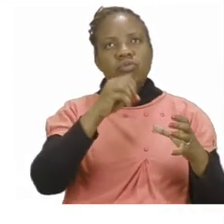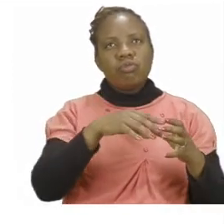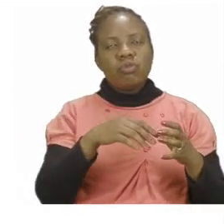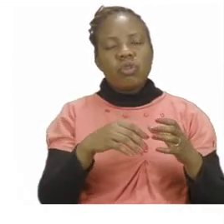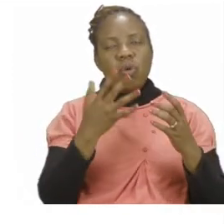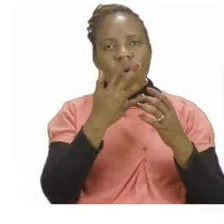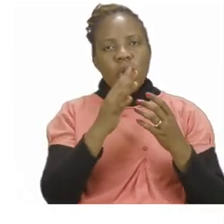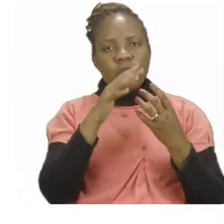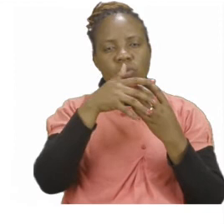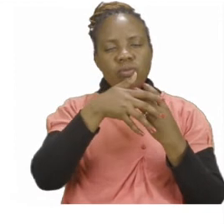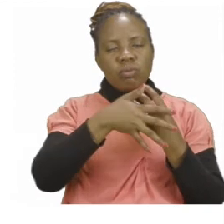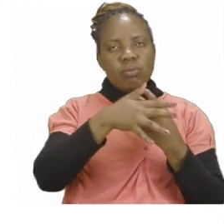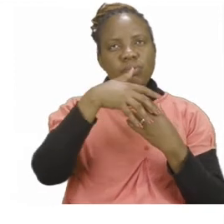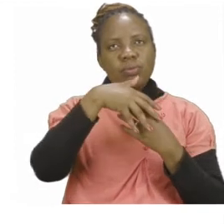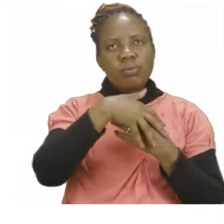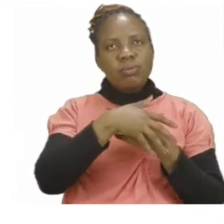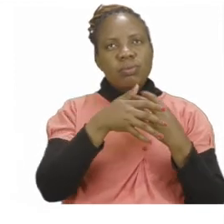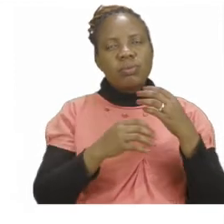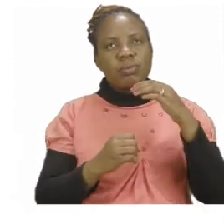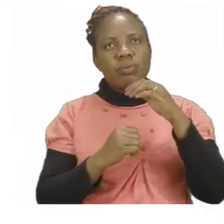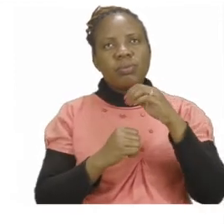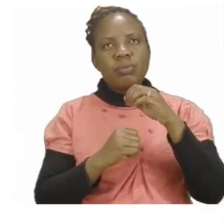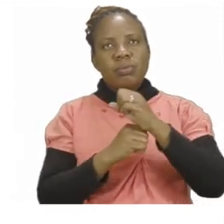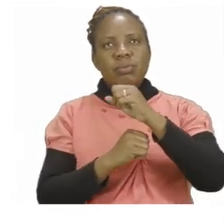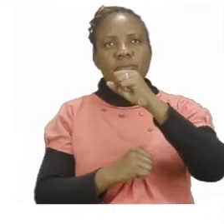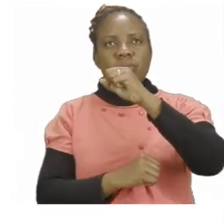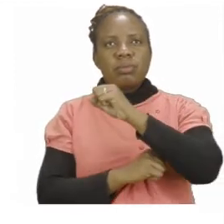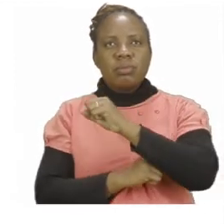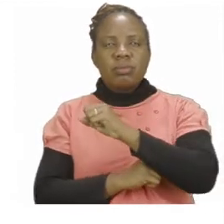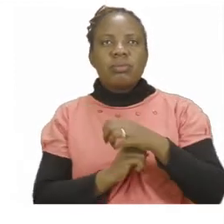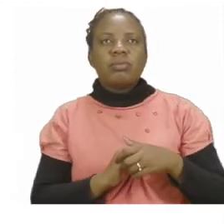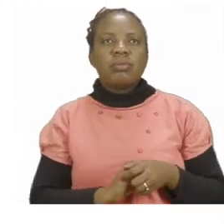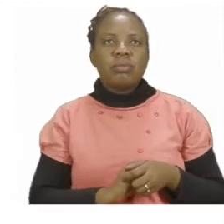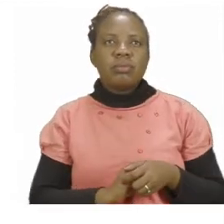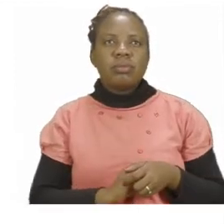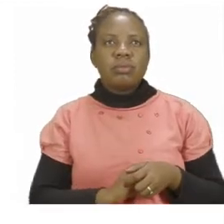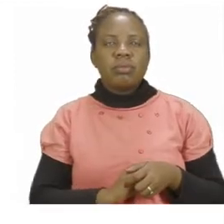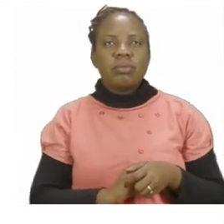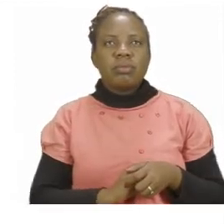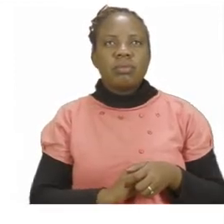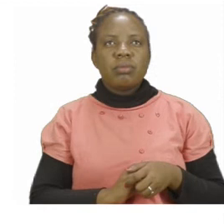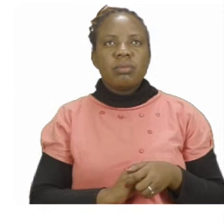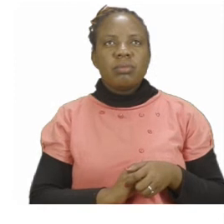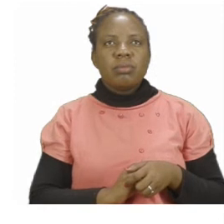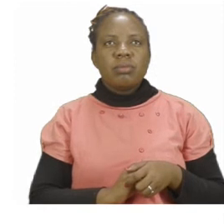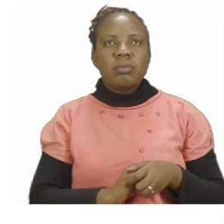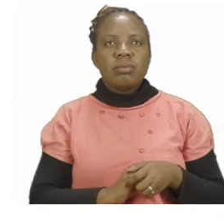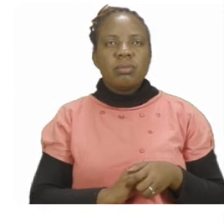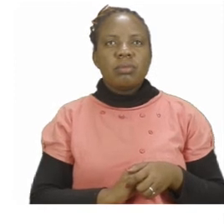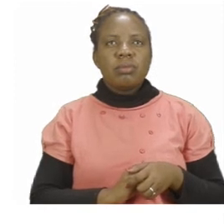the grid, and then you have to name the location. So there you will see the